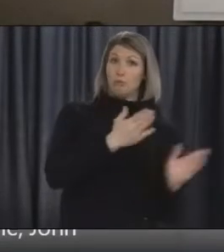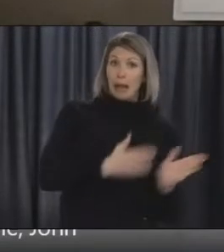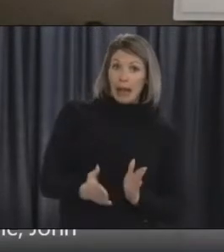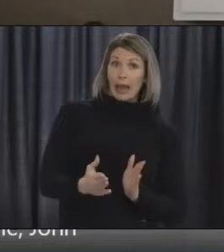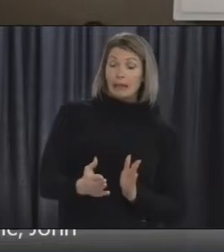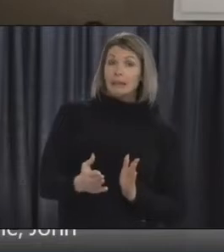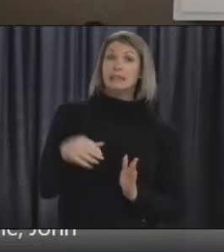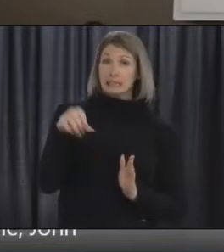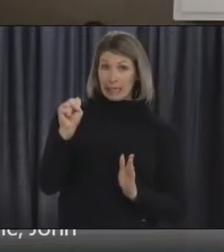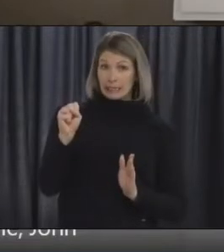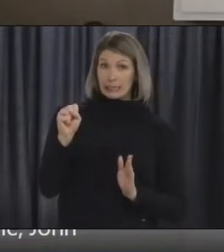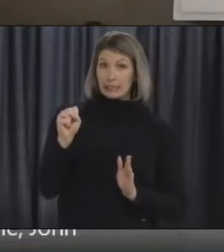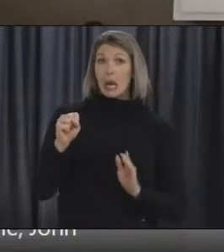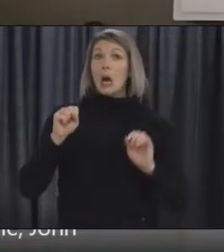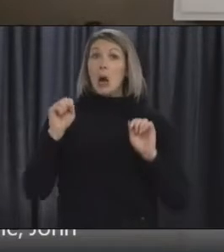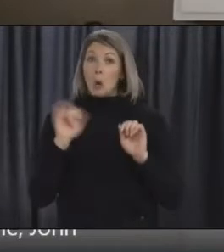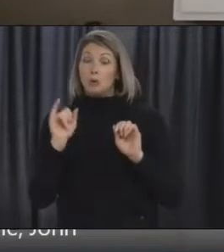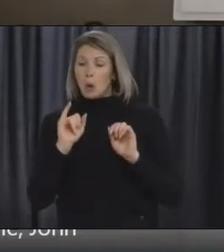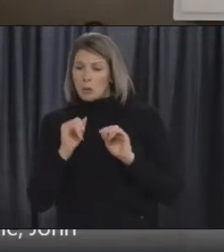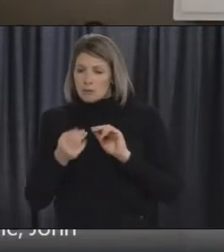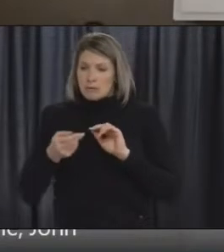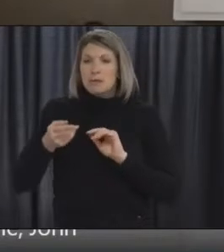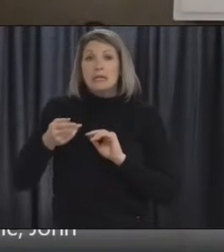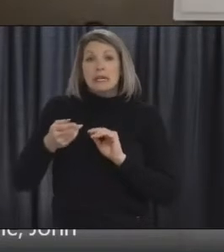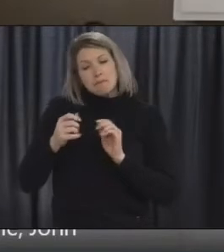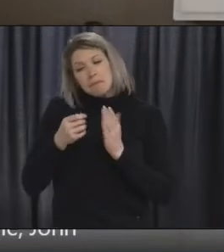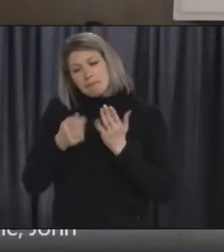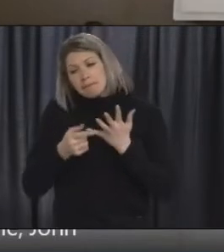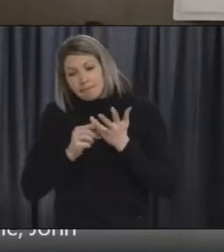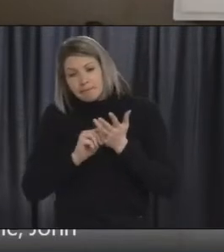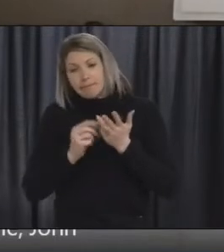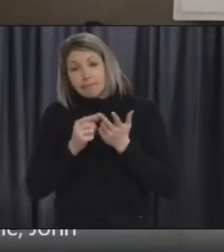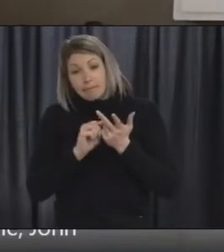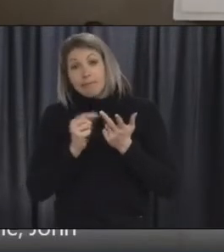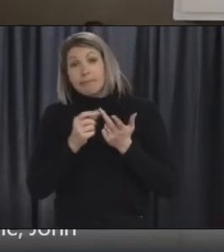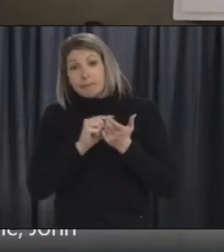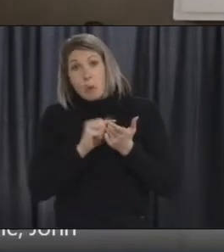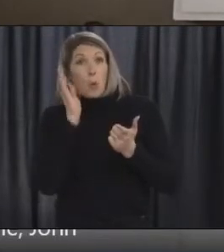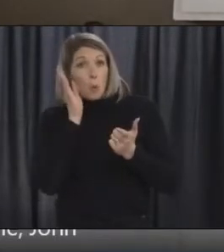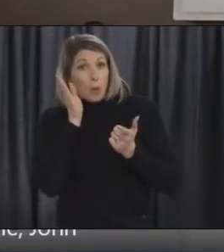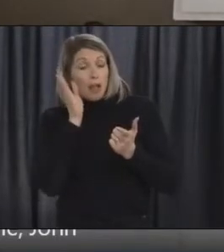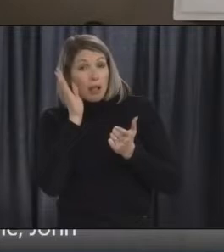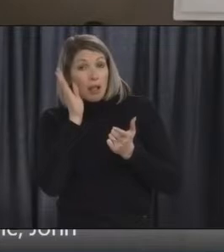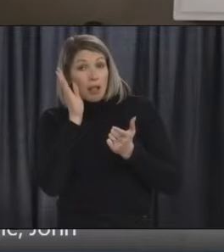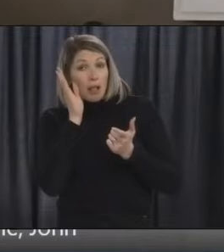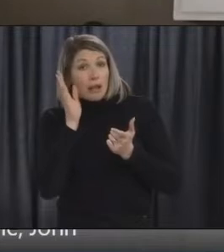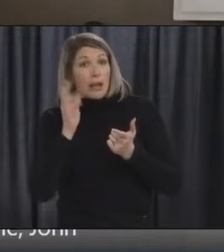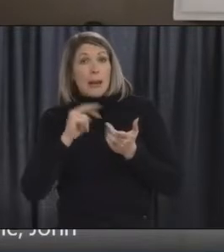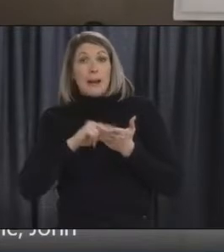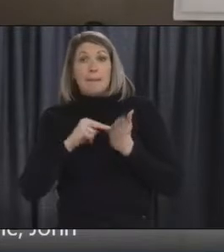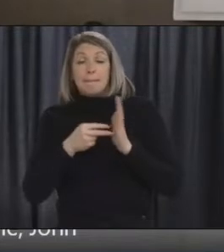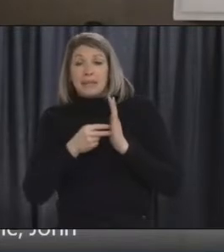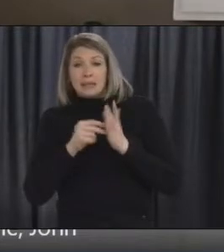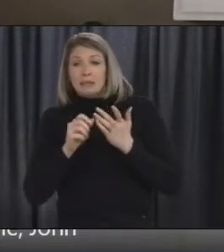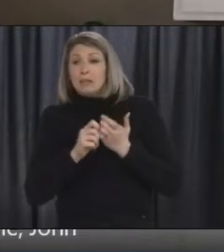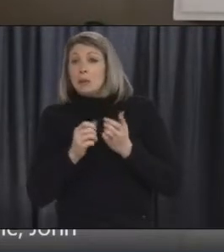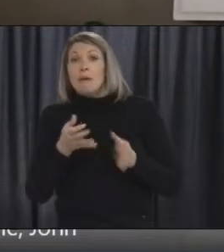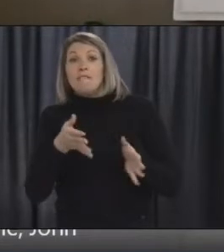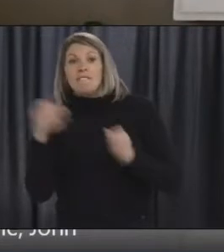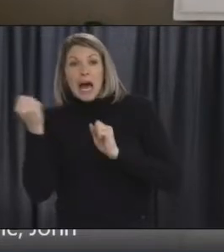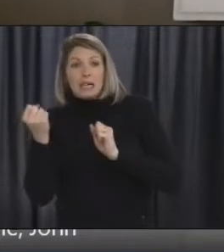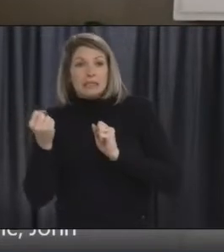up reinstating some of the measures that we relaxed. That is not a failure. That is an acknowledgement that